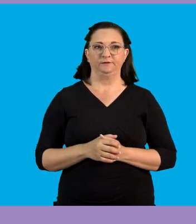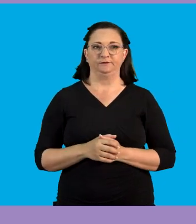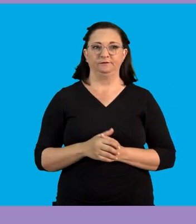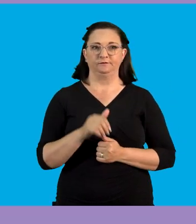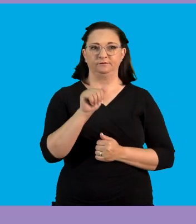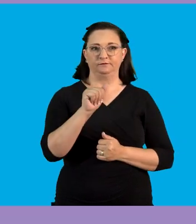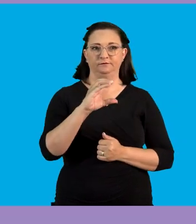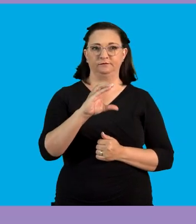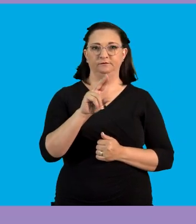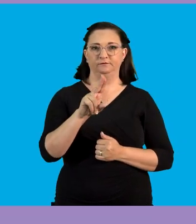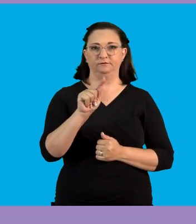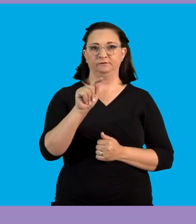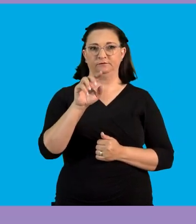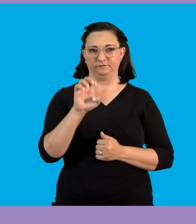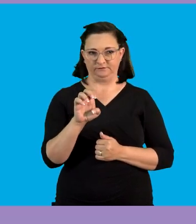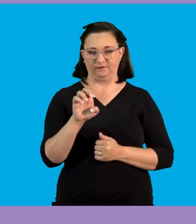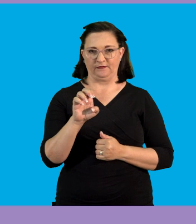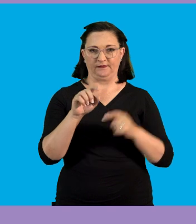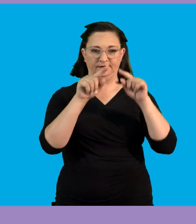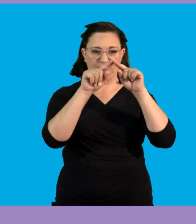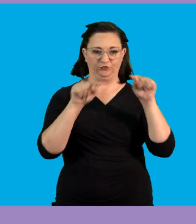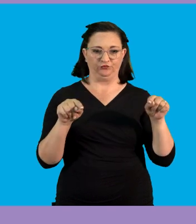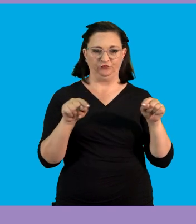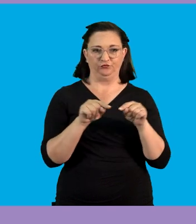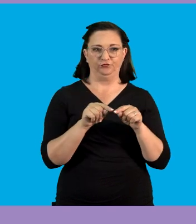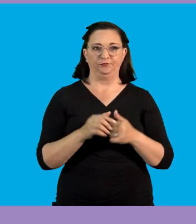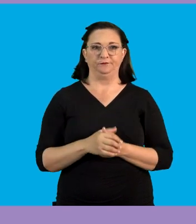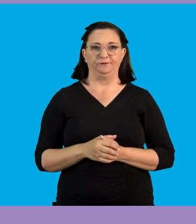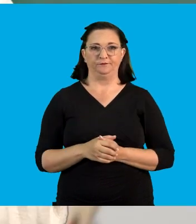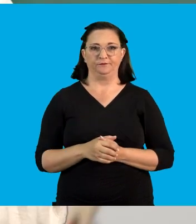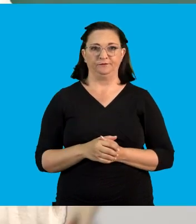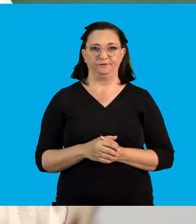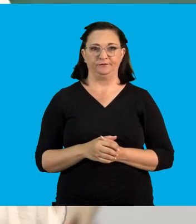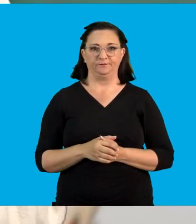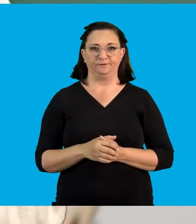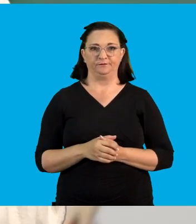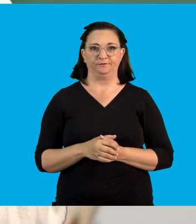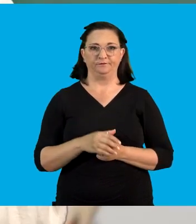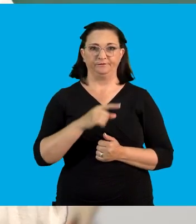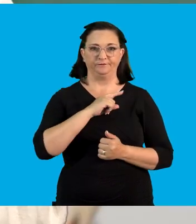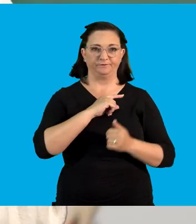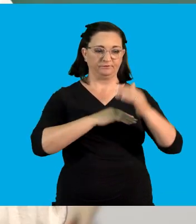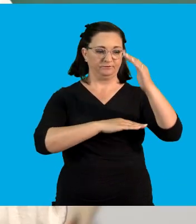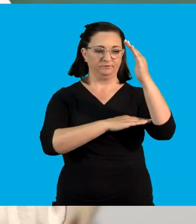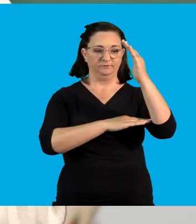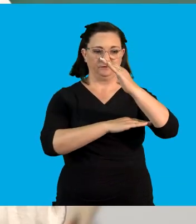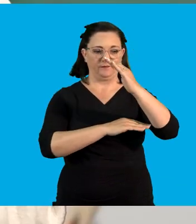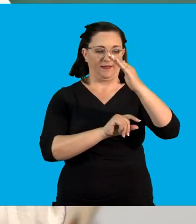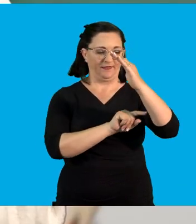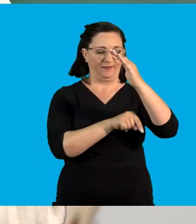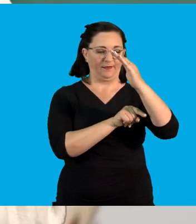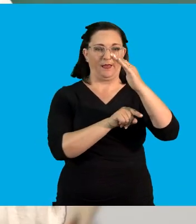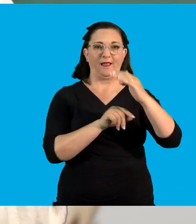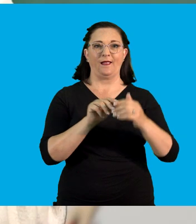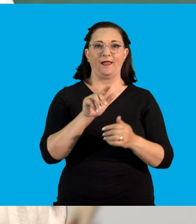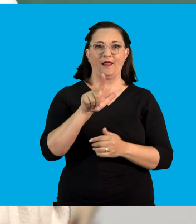is an acute angled triangle, which is made up of 3 acute angles which are less than 90